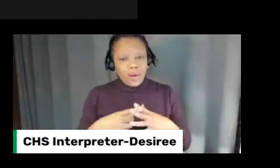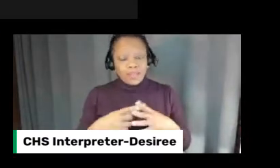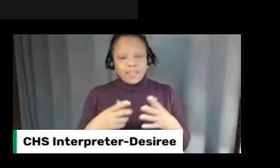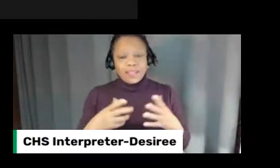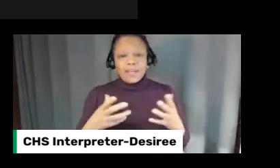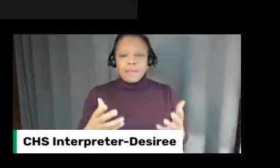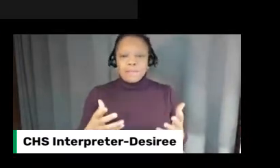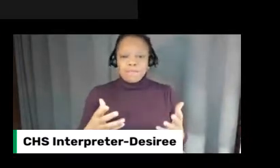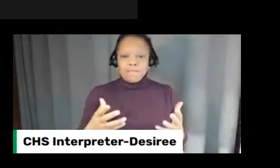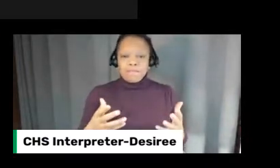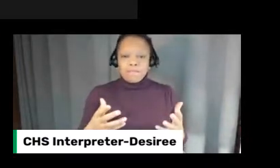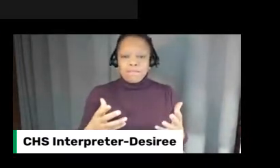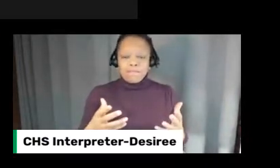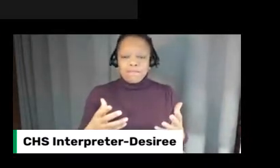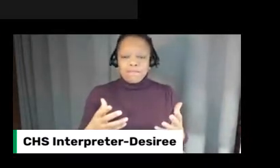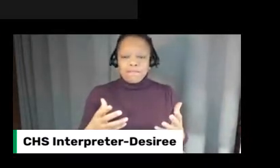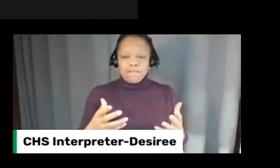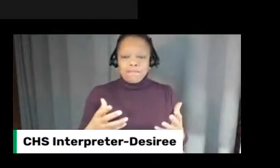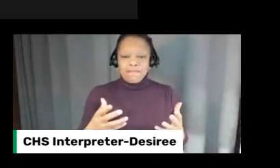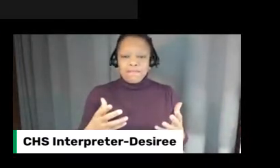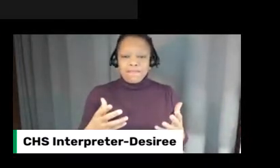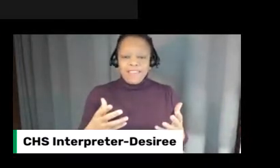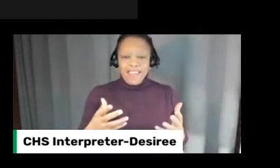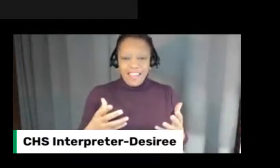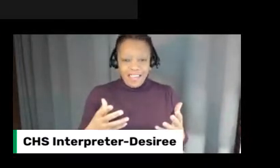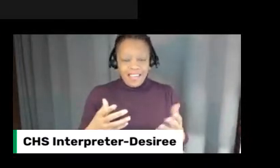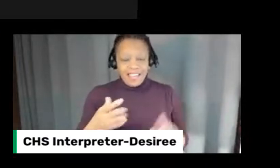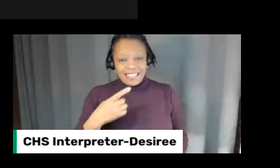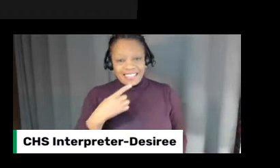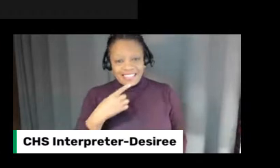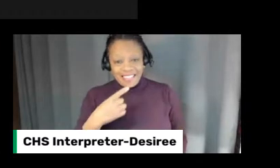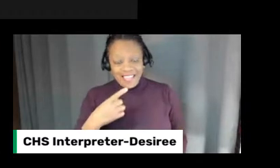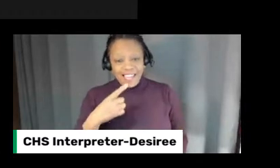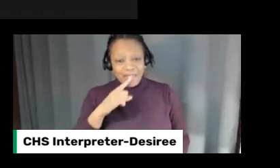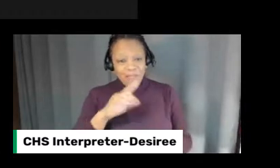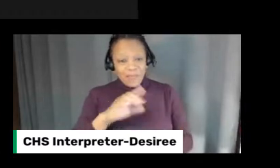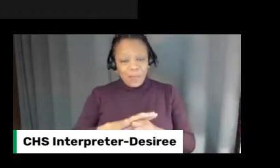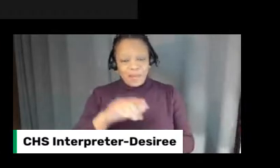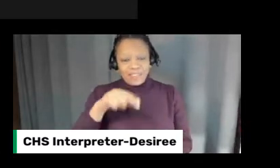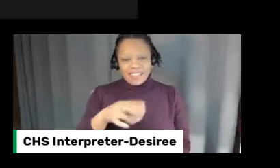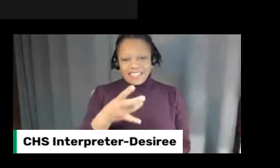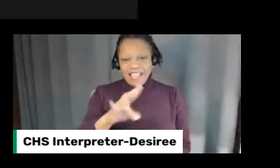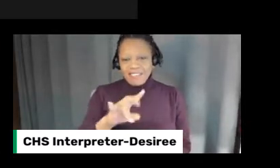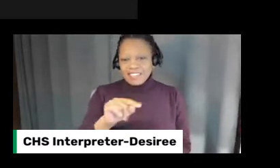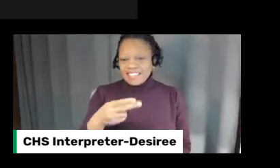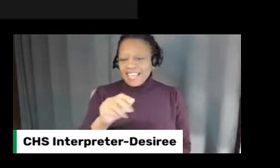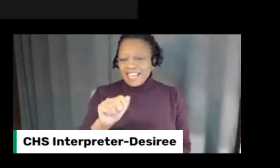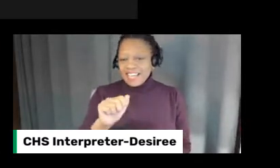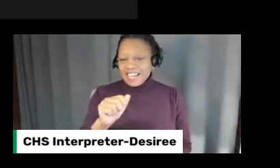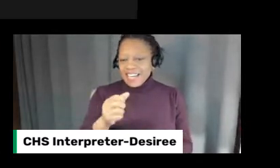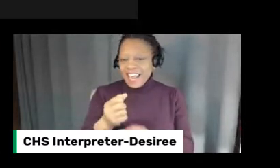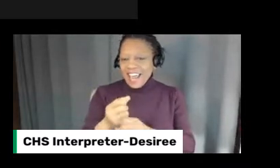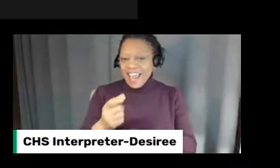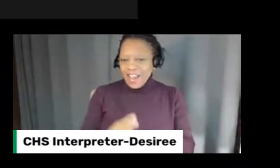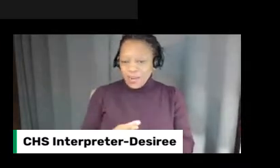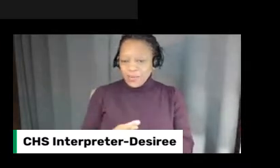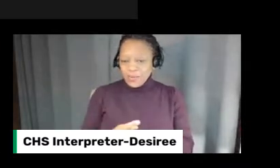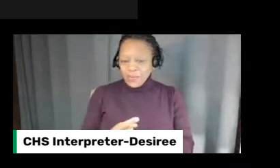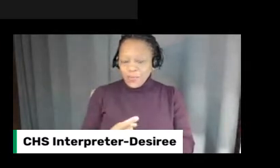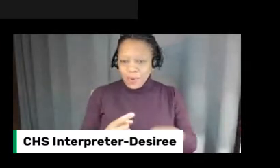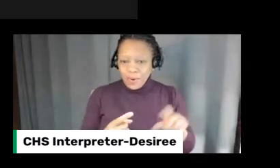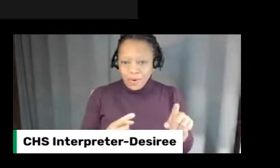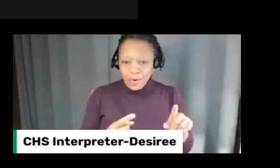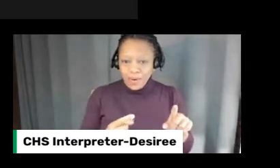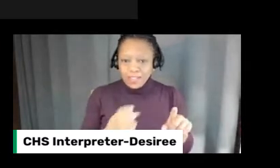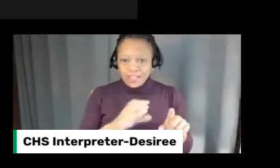by acknowledging that this is the 17th Annual Chicago Food Policy Action Council in